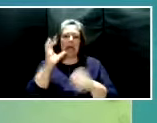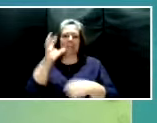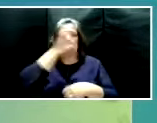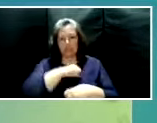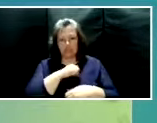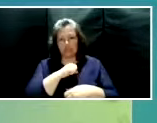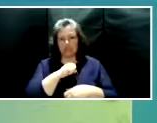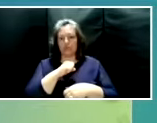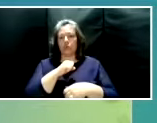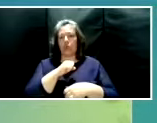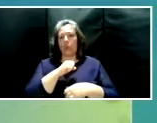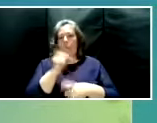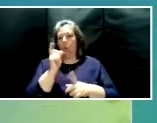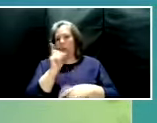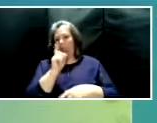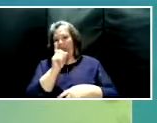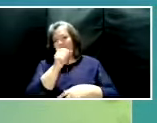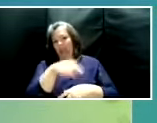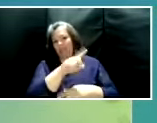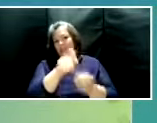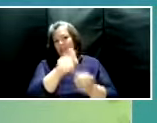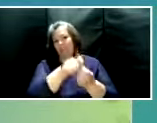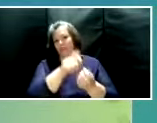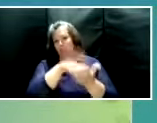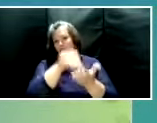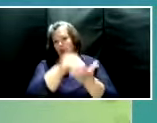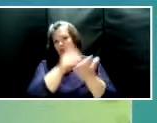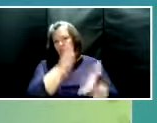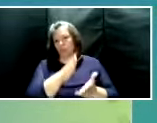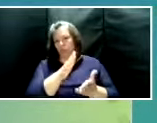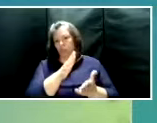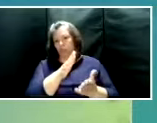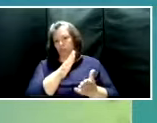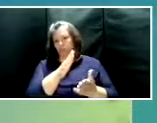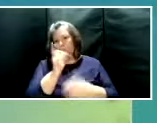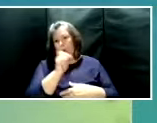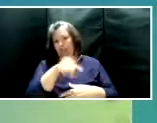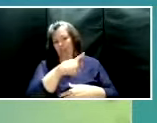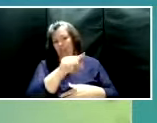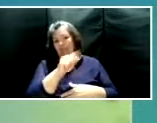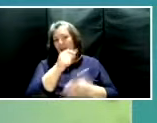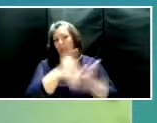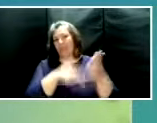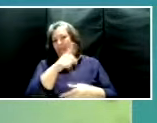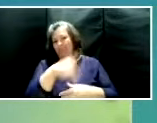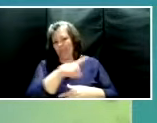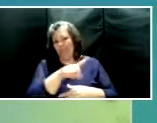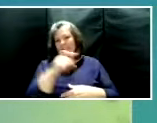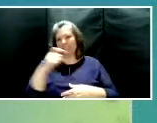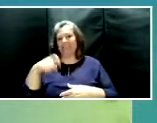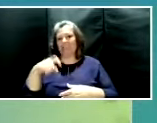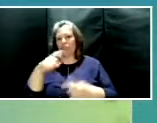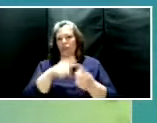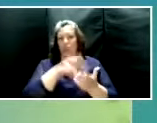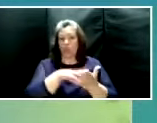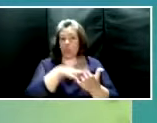where these particular or specific learners are and what it is that they would need to